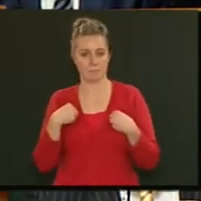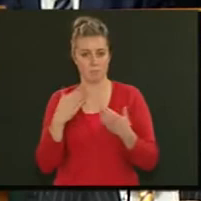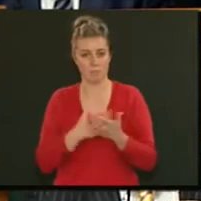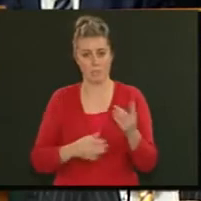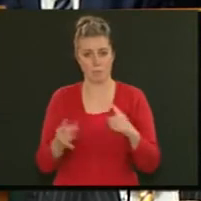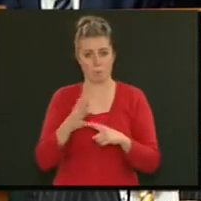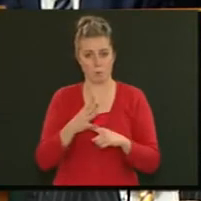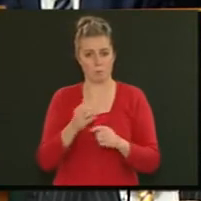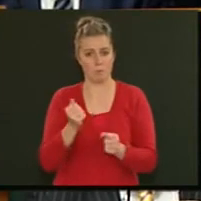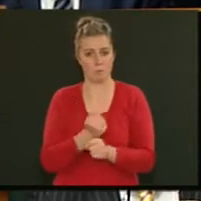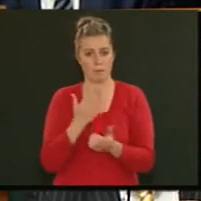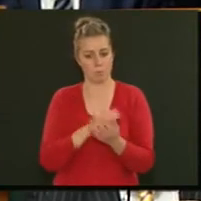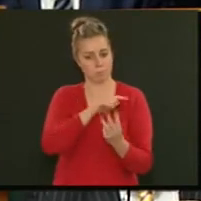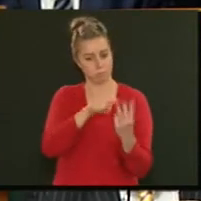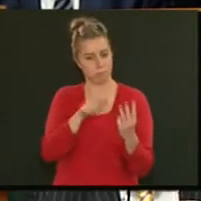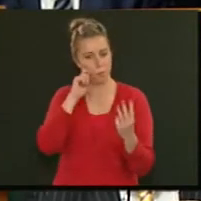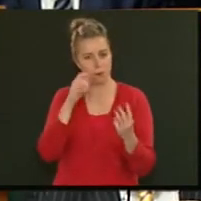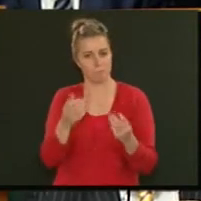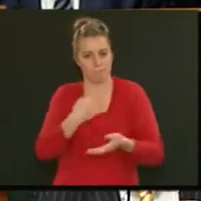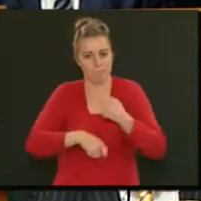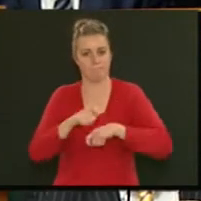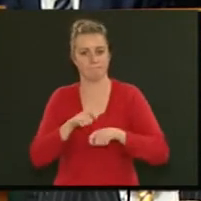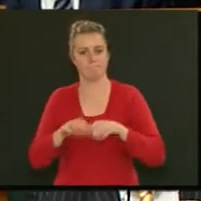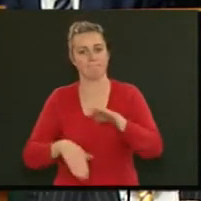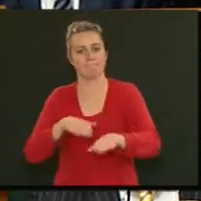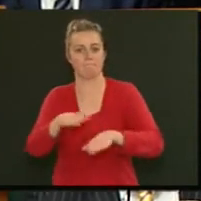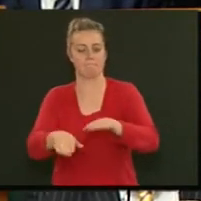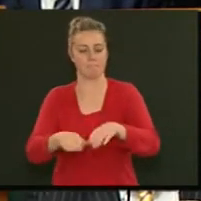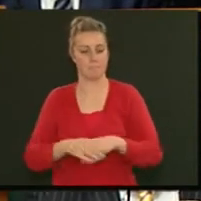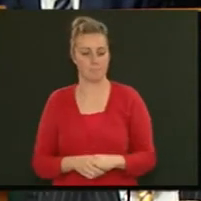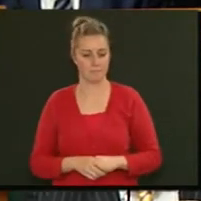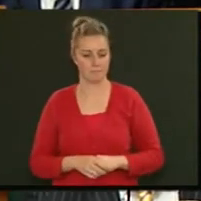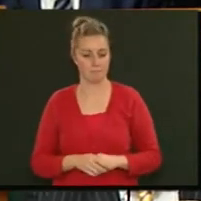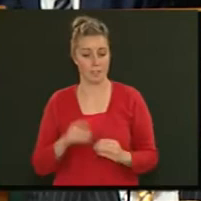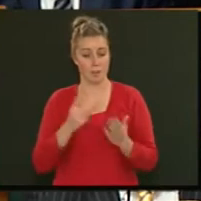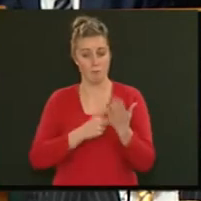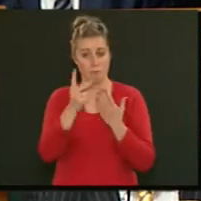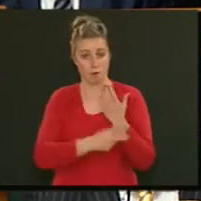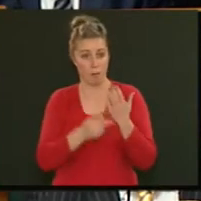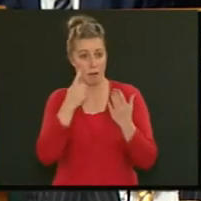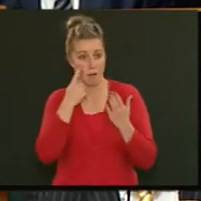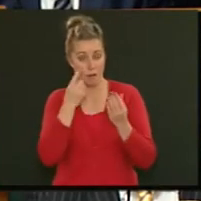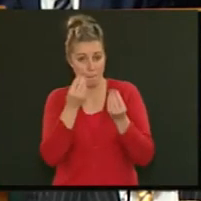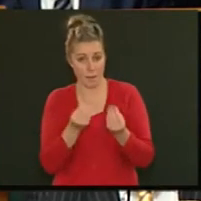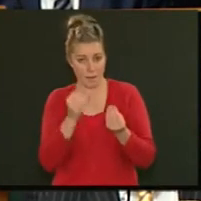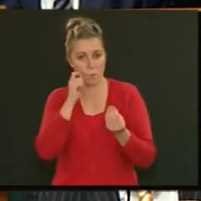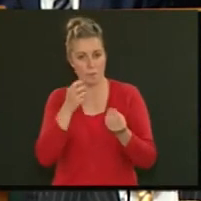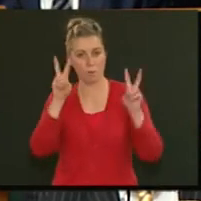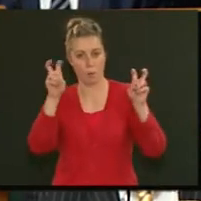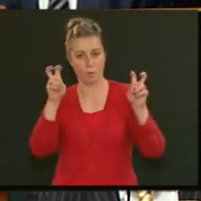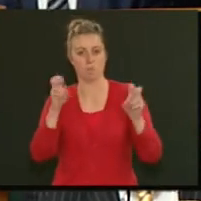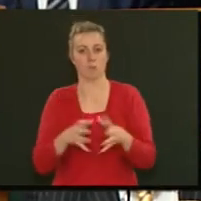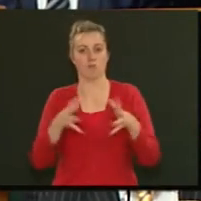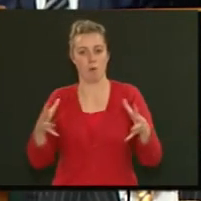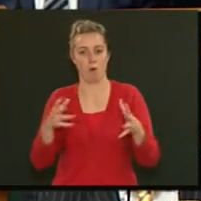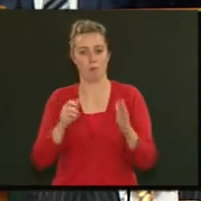that we pull on all three of these levers. Our program of microeconomic reform is called the Business Growth Agenda. It